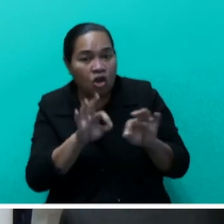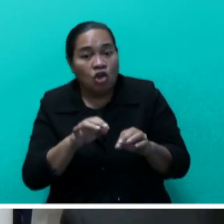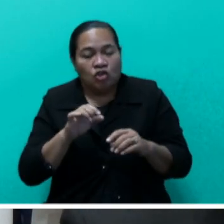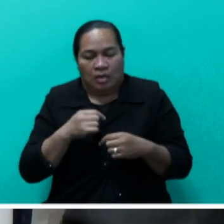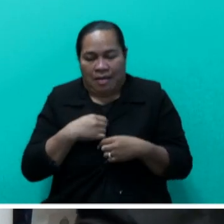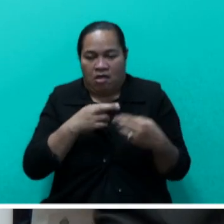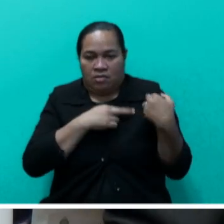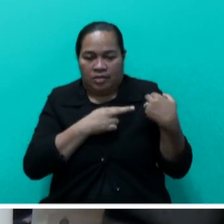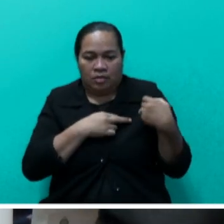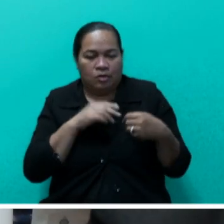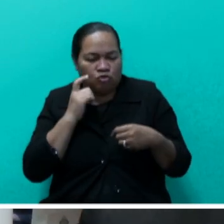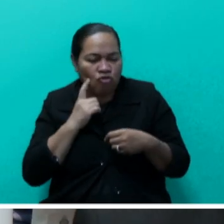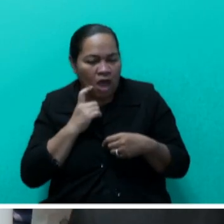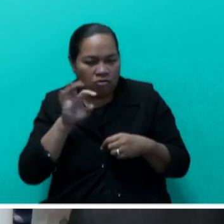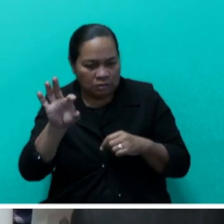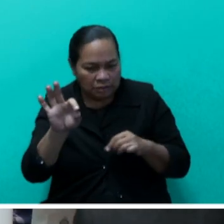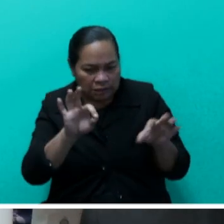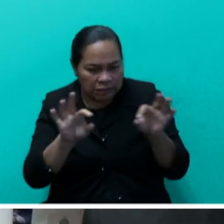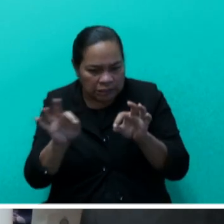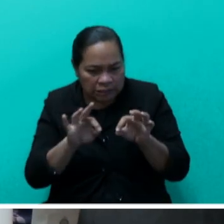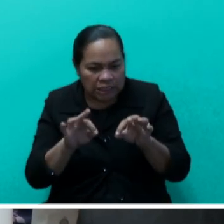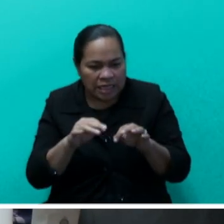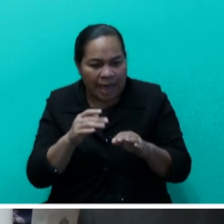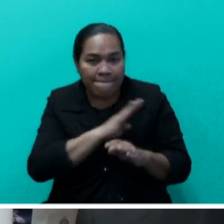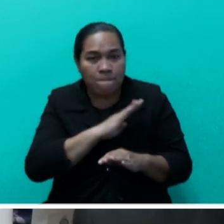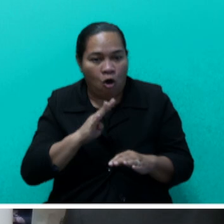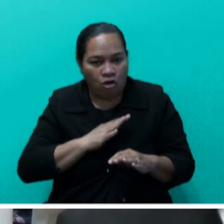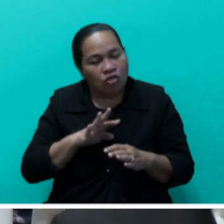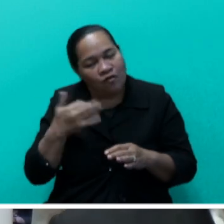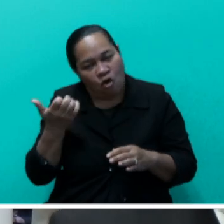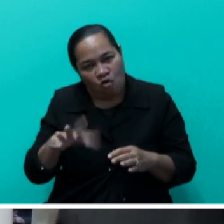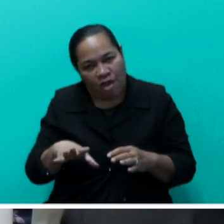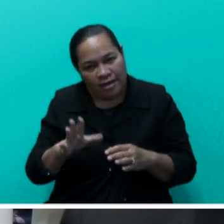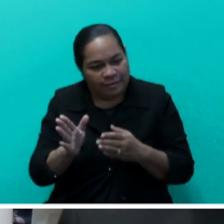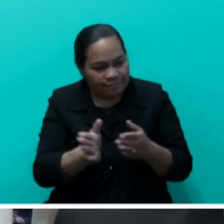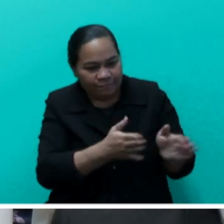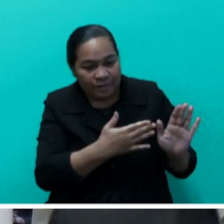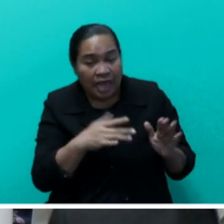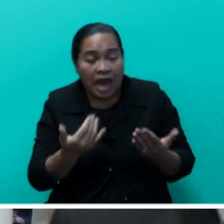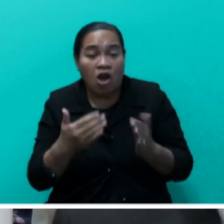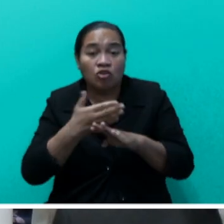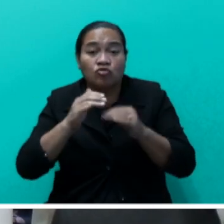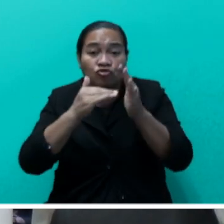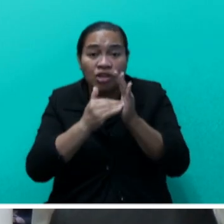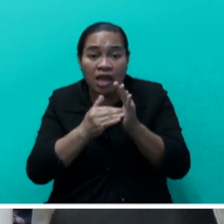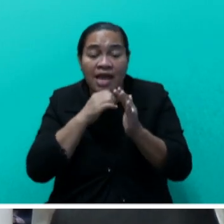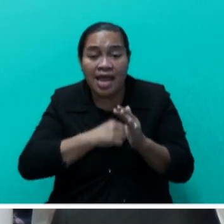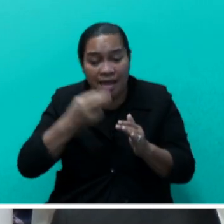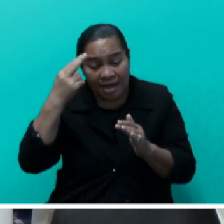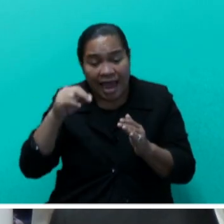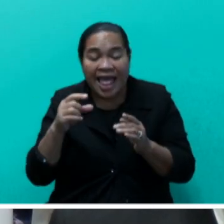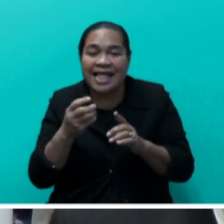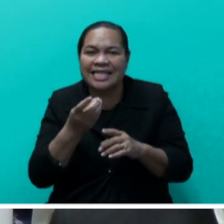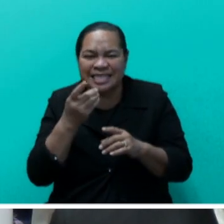reconstitute the Telecommunication Authority Board, which we have done, sir. It's chaired by a gentleman by the name of David